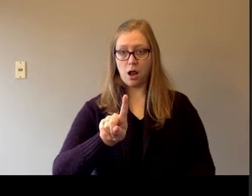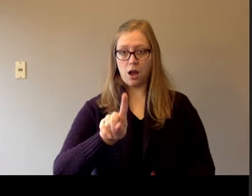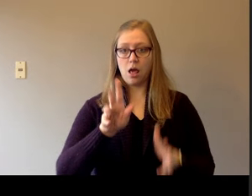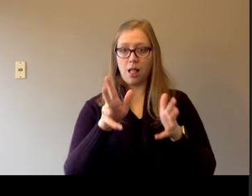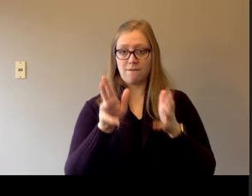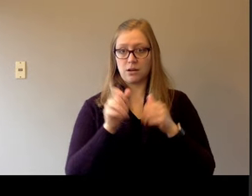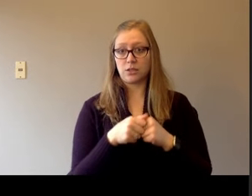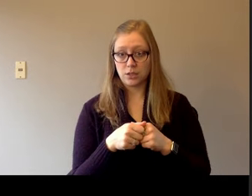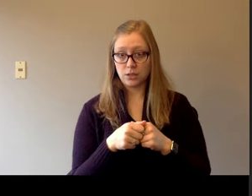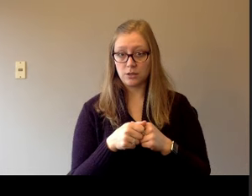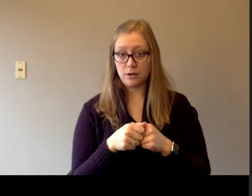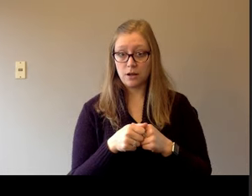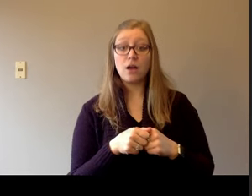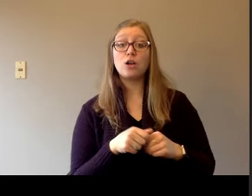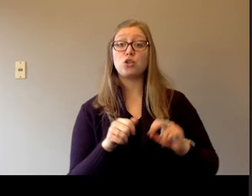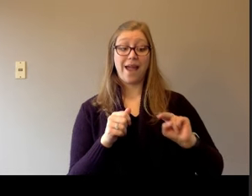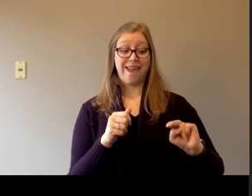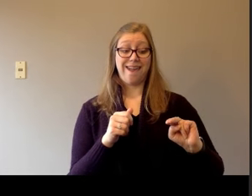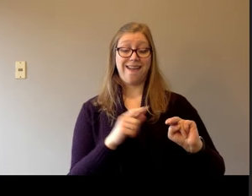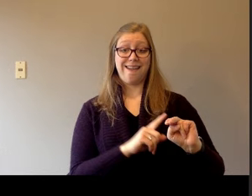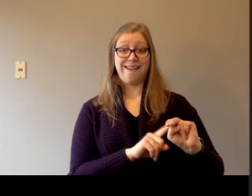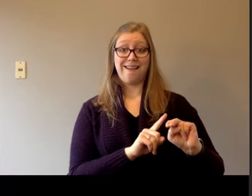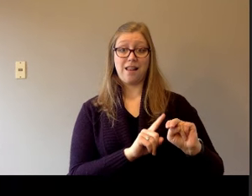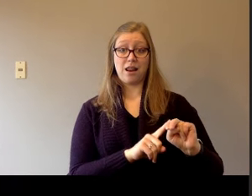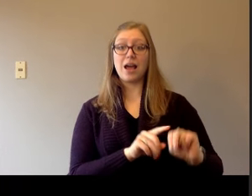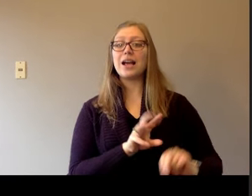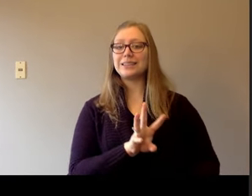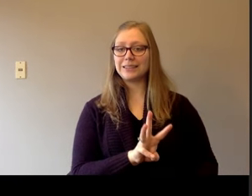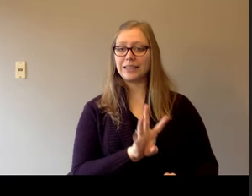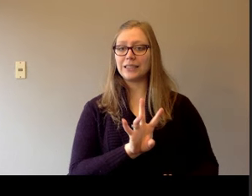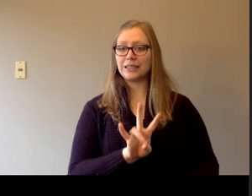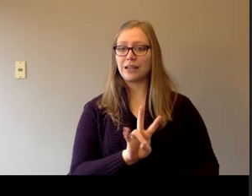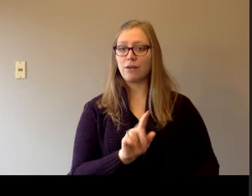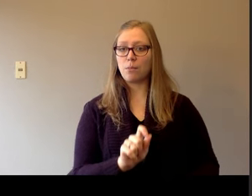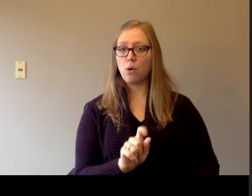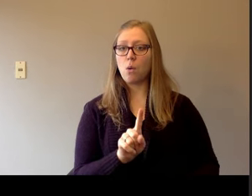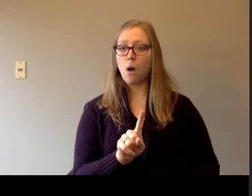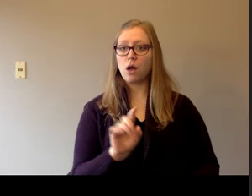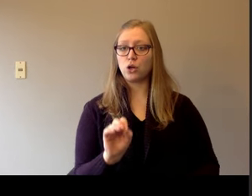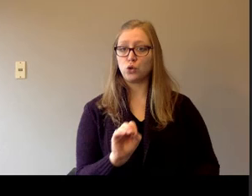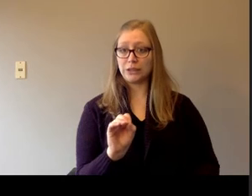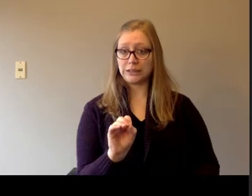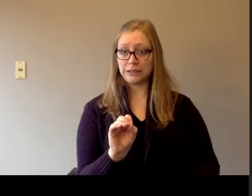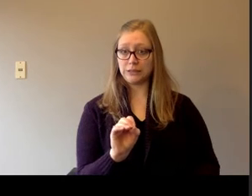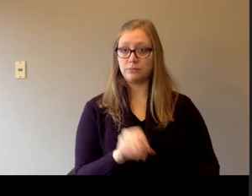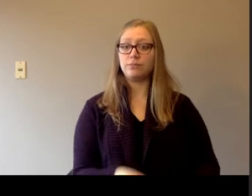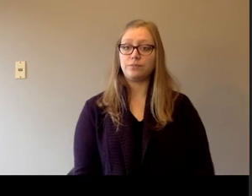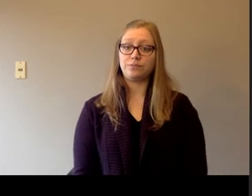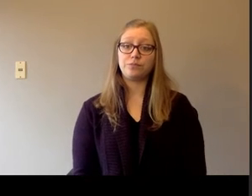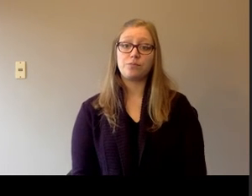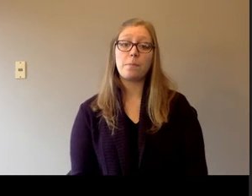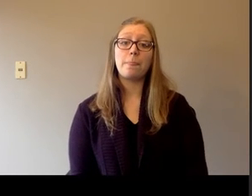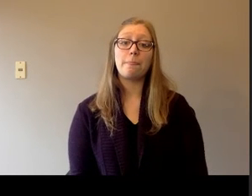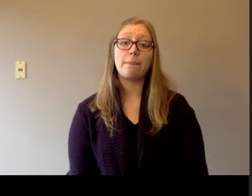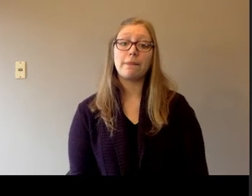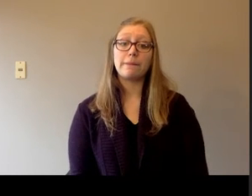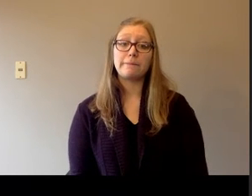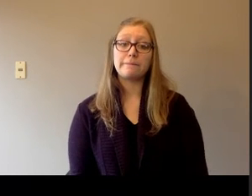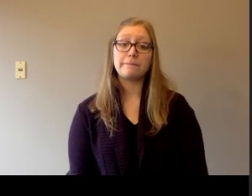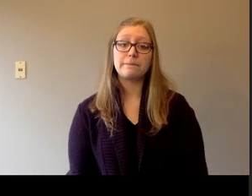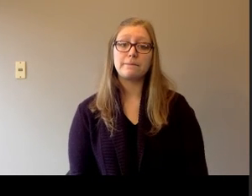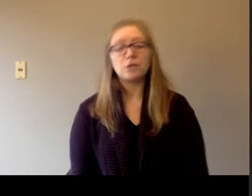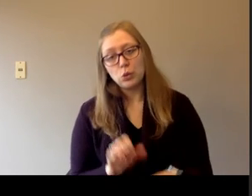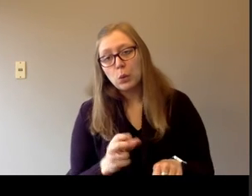And so 67.1 degrees would be the measure of angle N. Of course, you could just